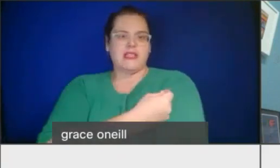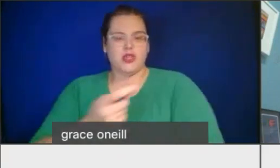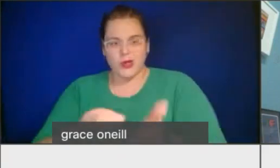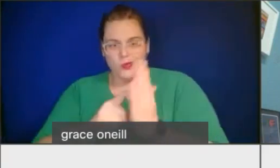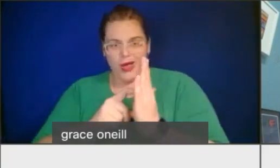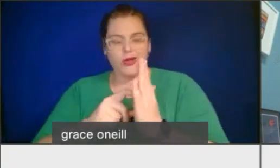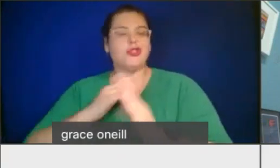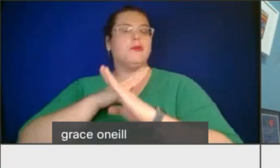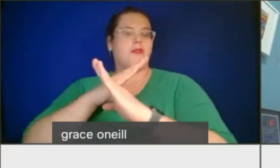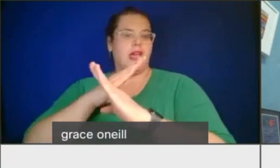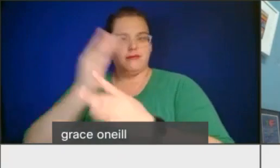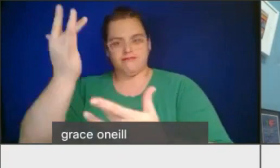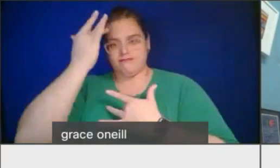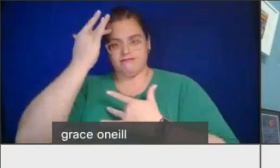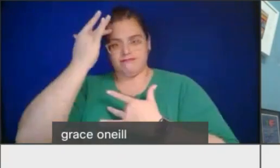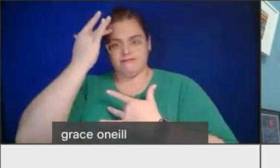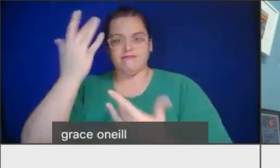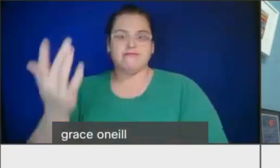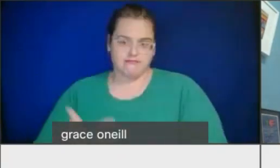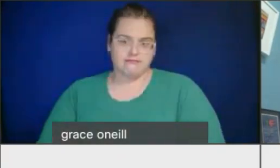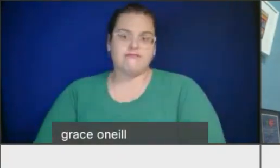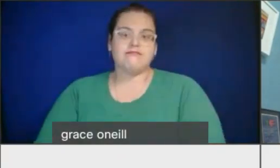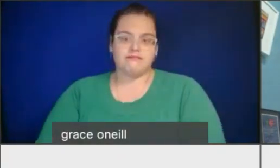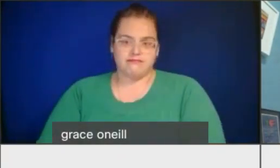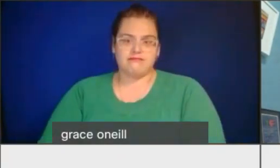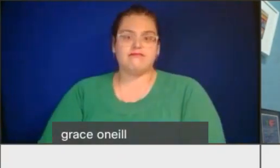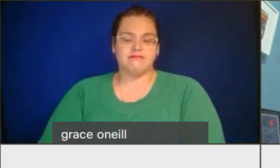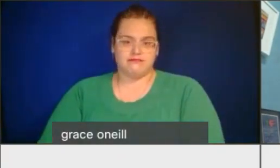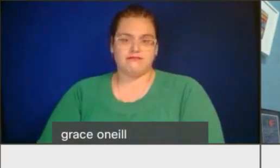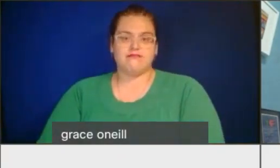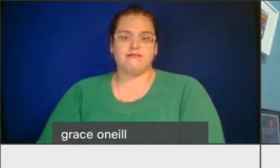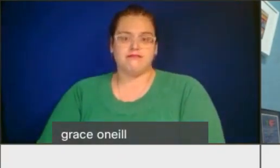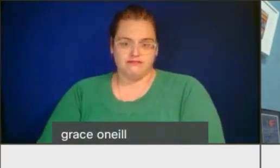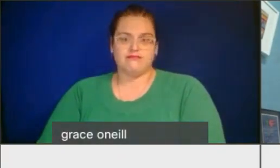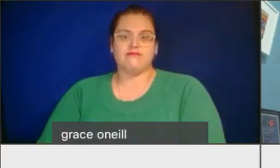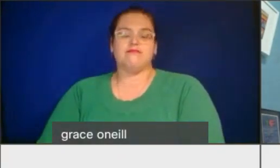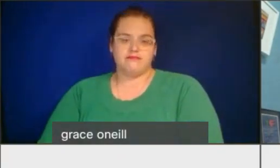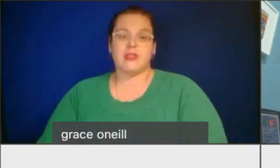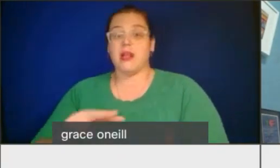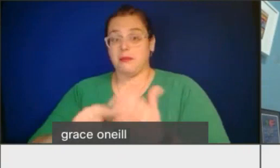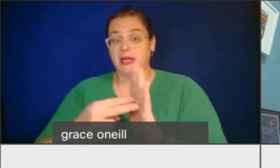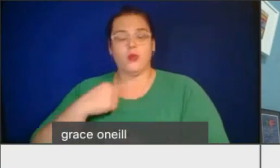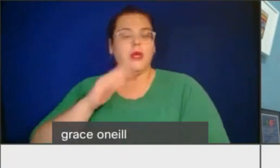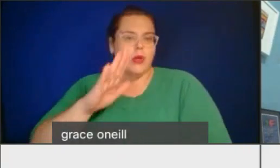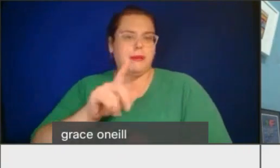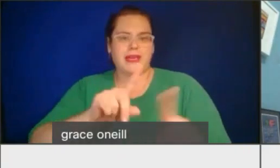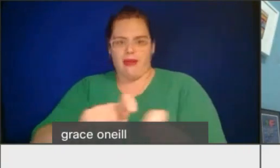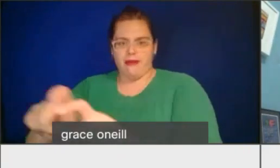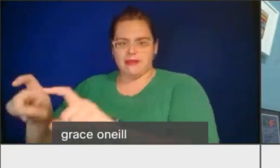COVID-19. And so we certainly would be asking that question.